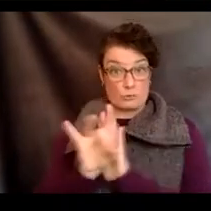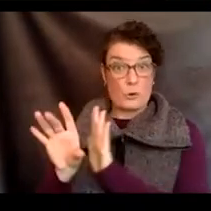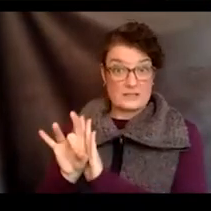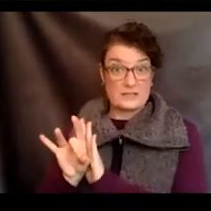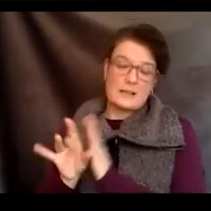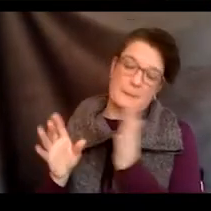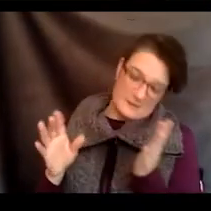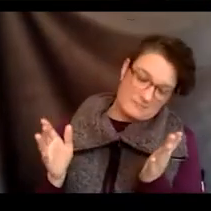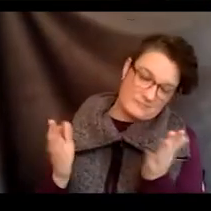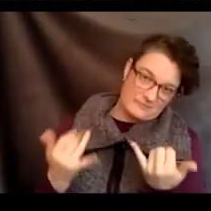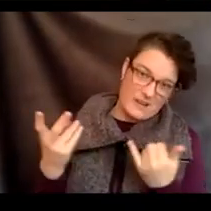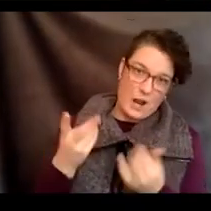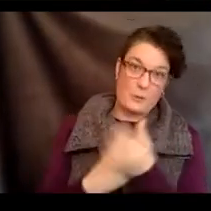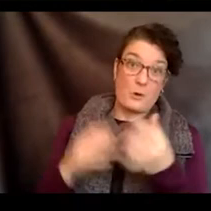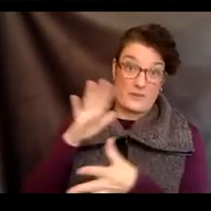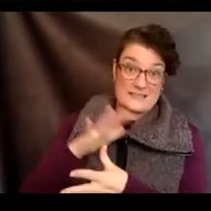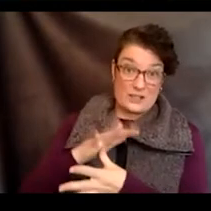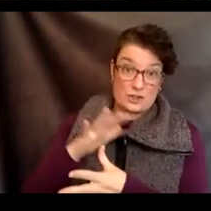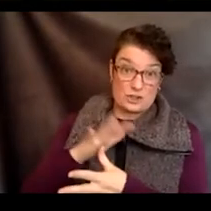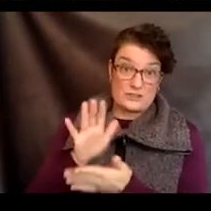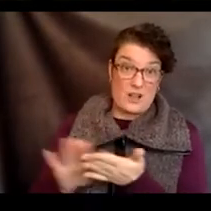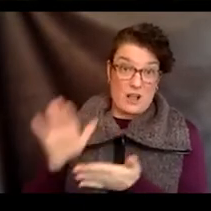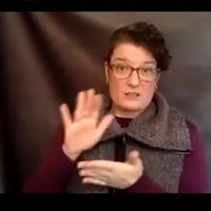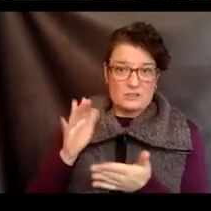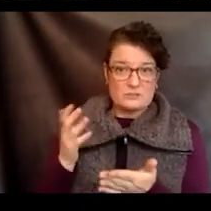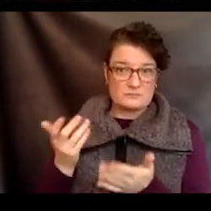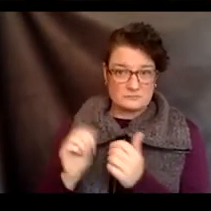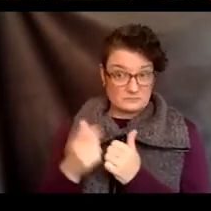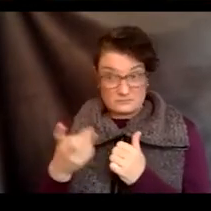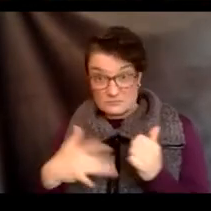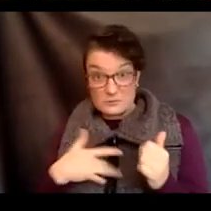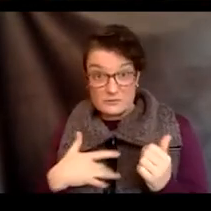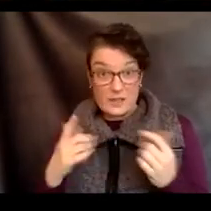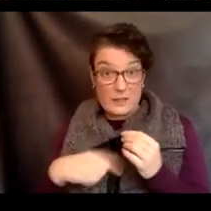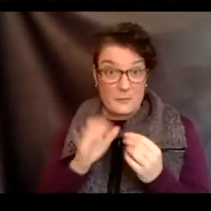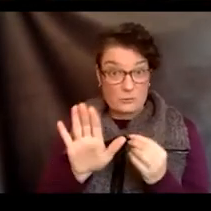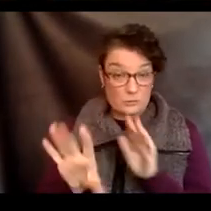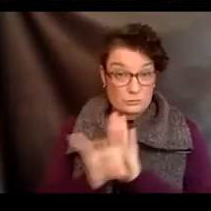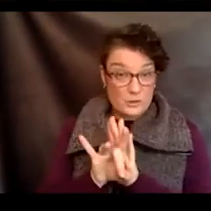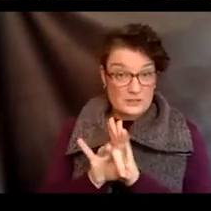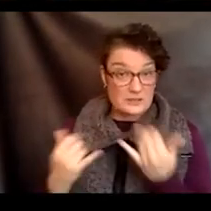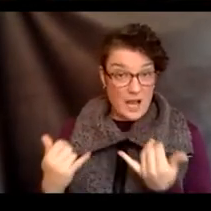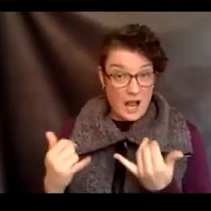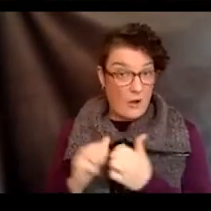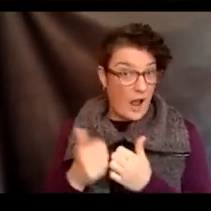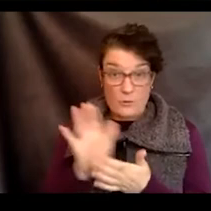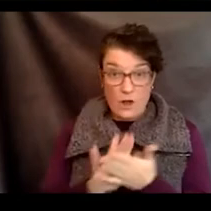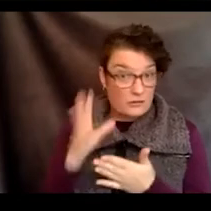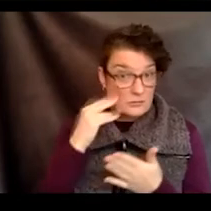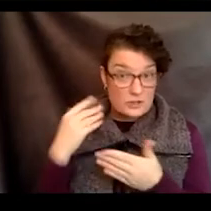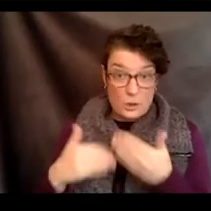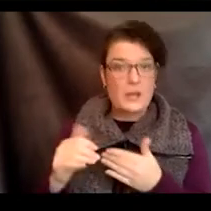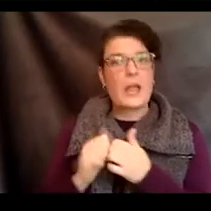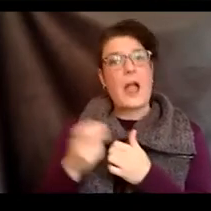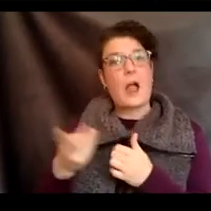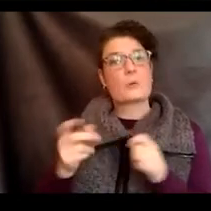mean, obviously now that you're both, you know, seniors in college, kind of how you feel about those choices you made, how your college careers are going right now, and how you were